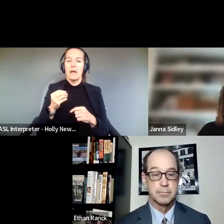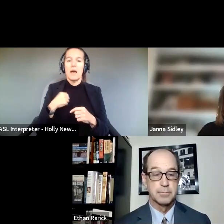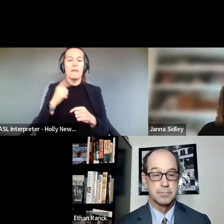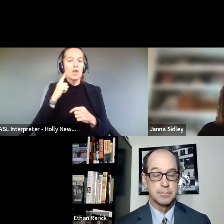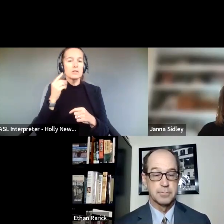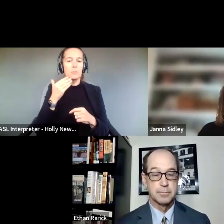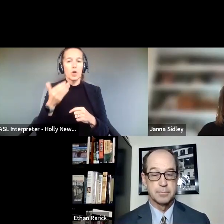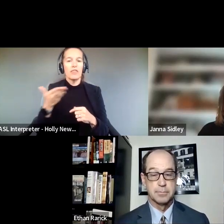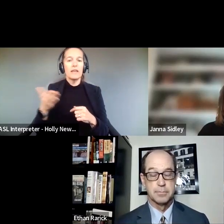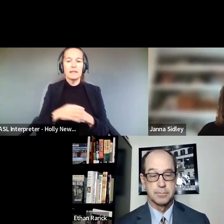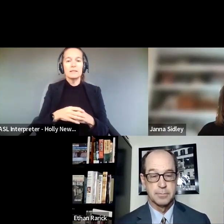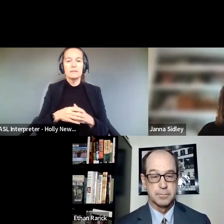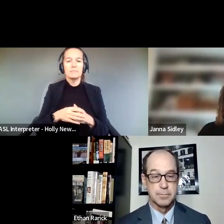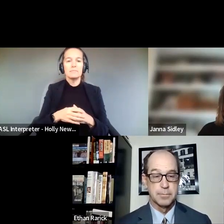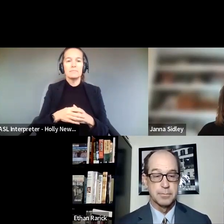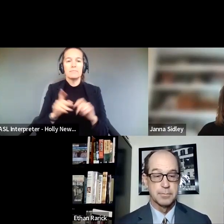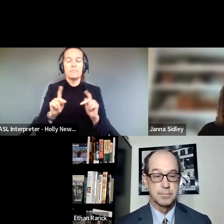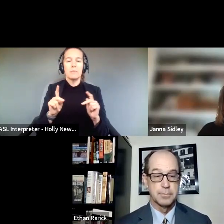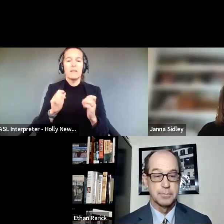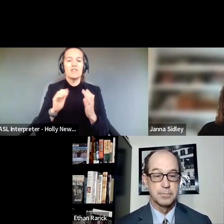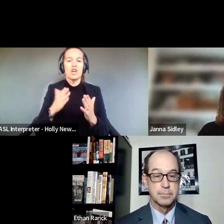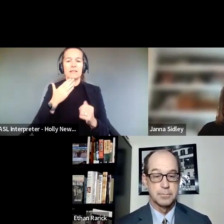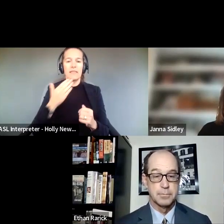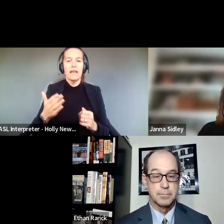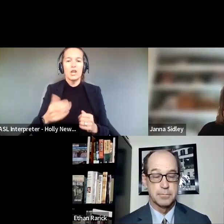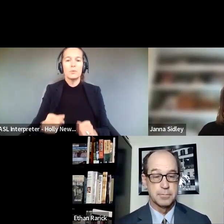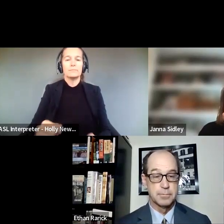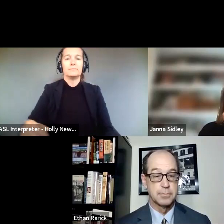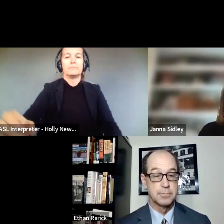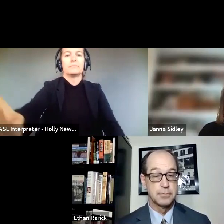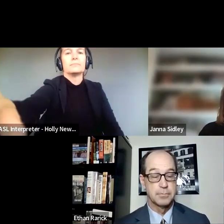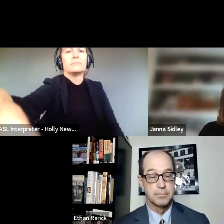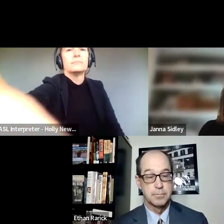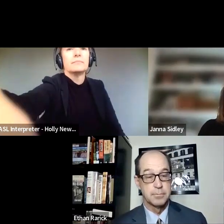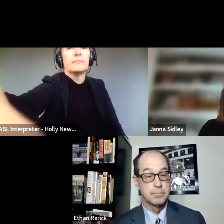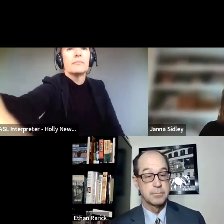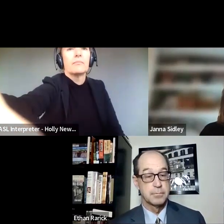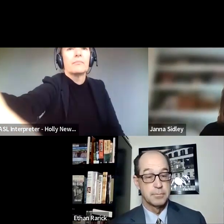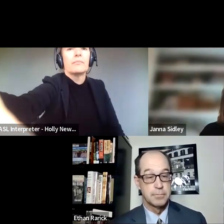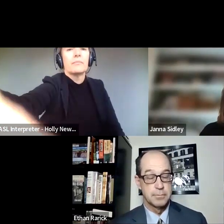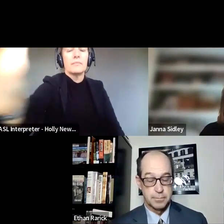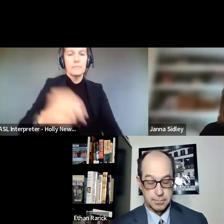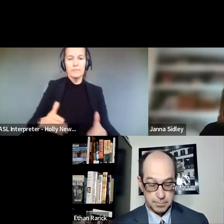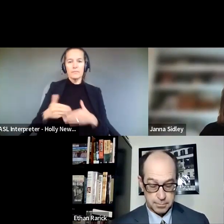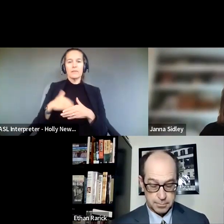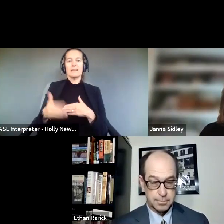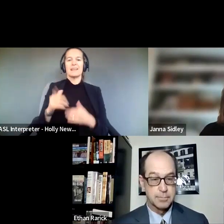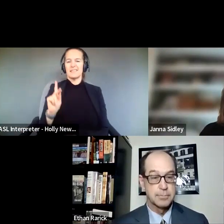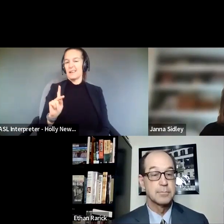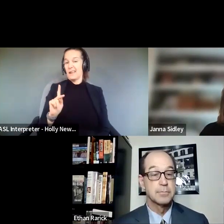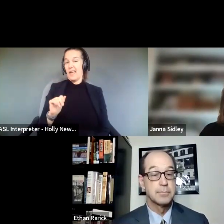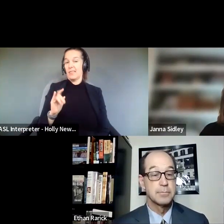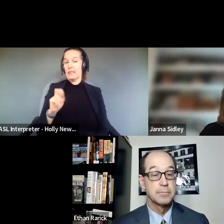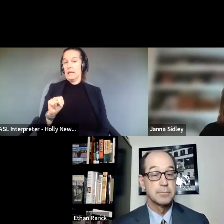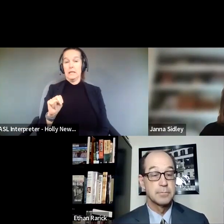good things that people have addressed. Thank you. Thank you, Penelope. Next, we're moving on to Kathleen Van